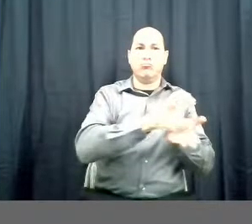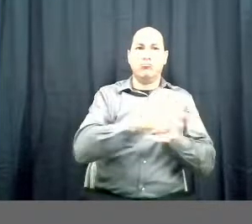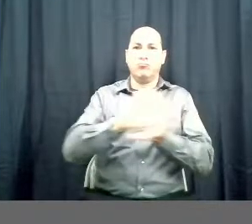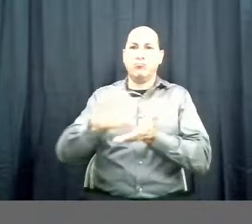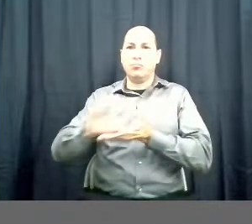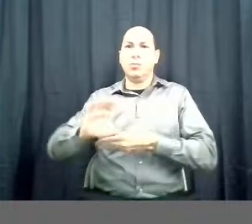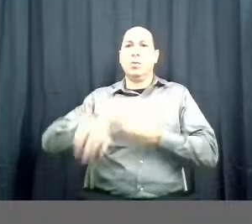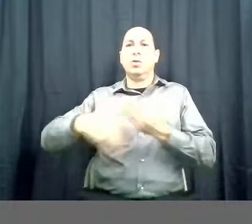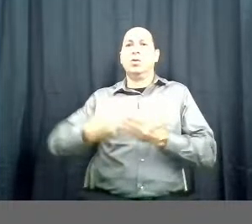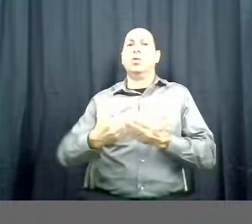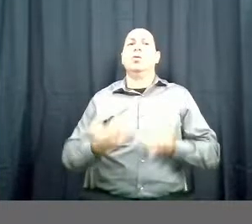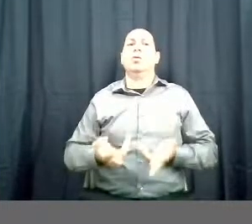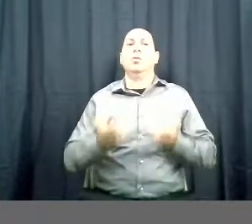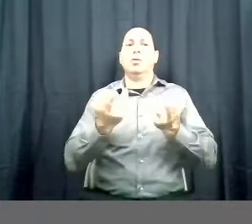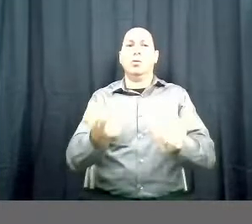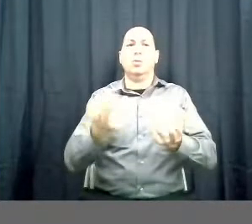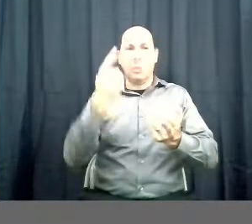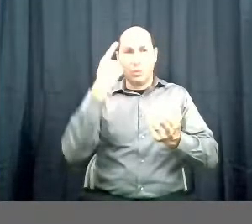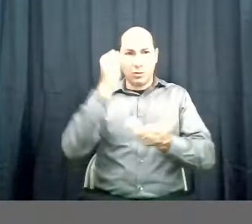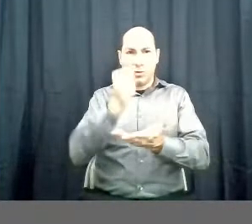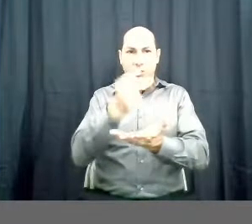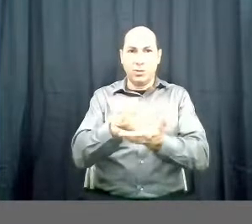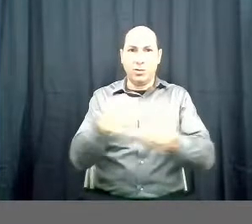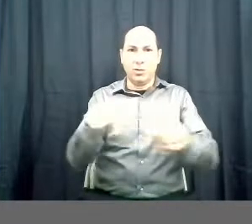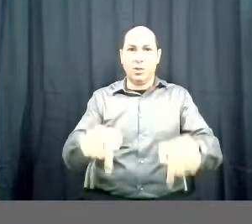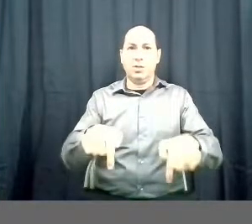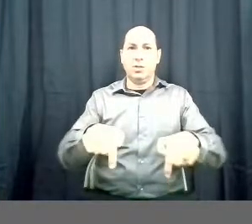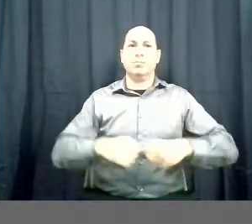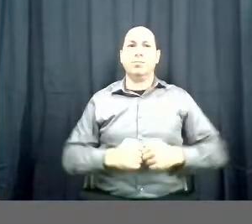for approval here at the bottom of the page.